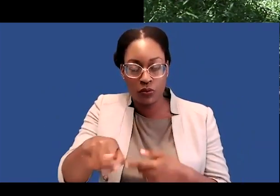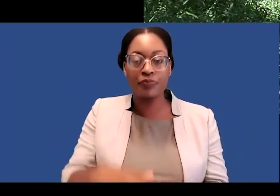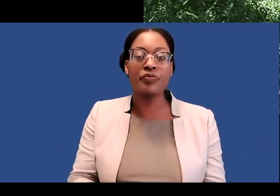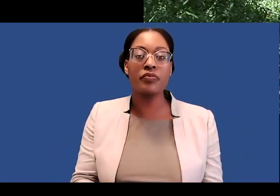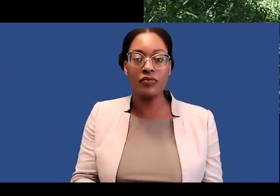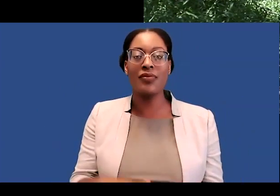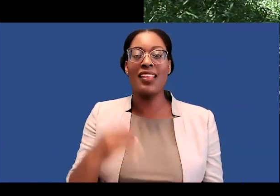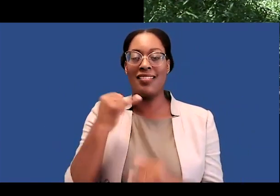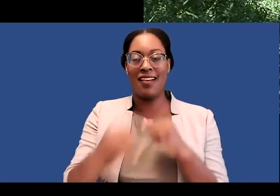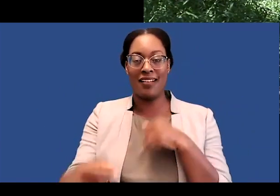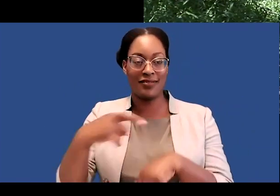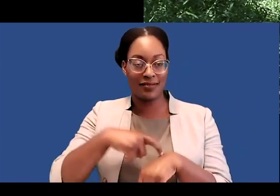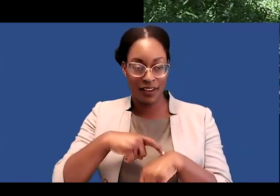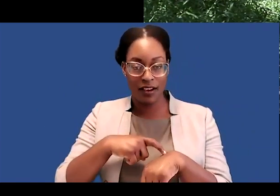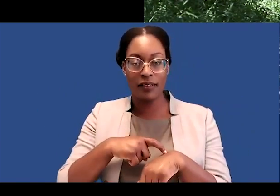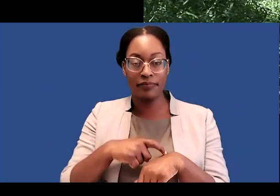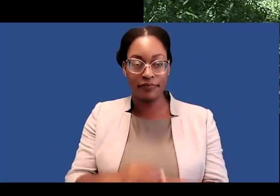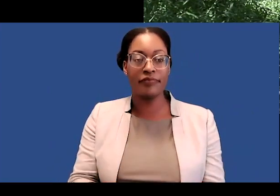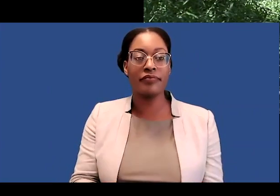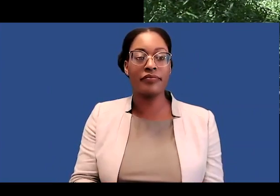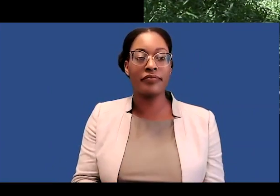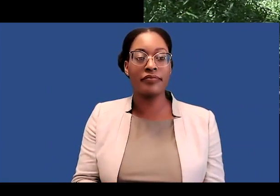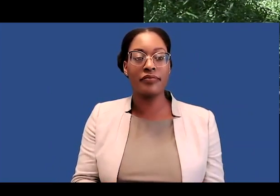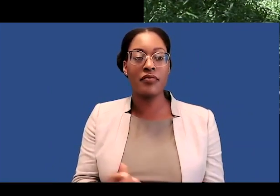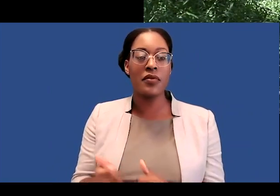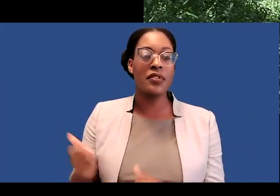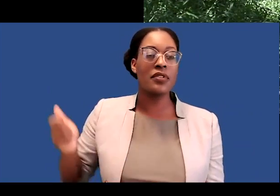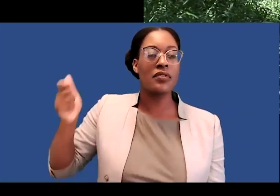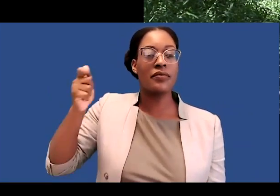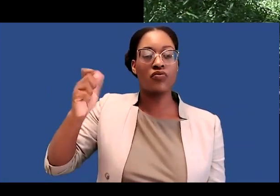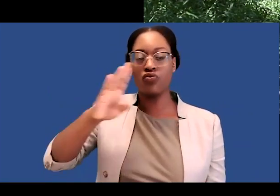Last time, inhale and lift. Lengthen.